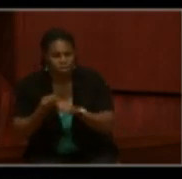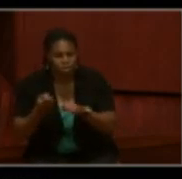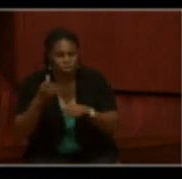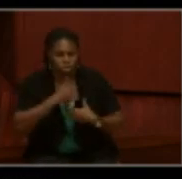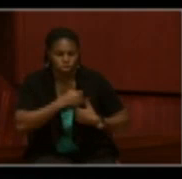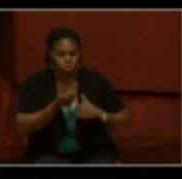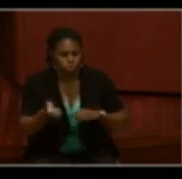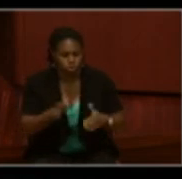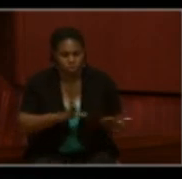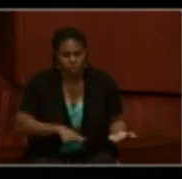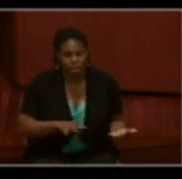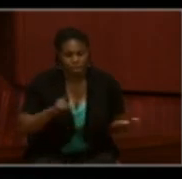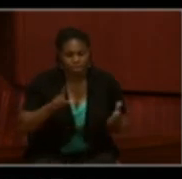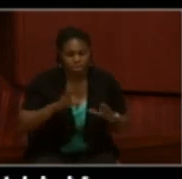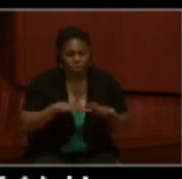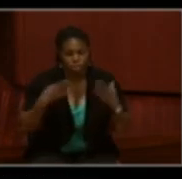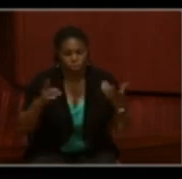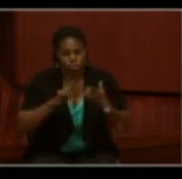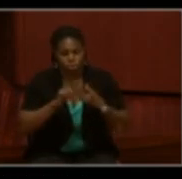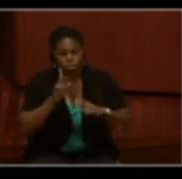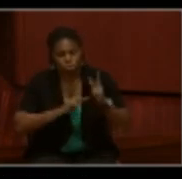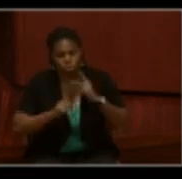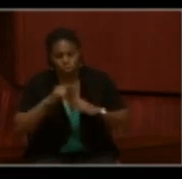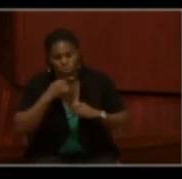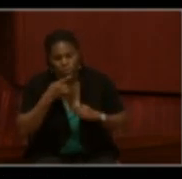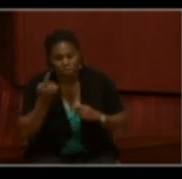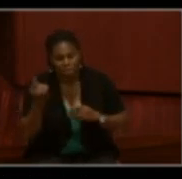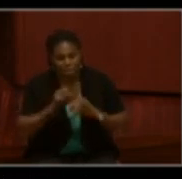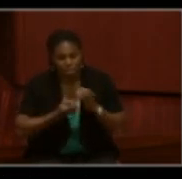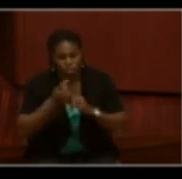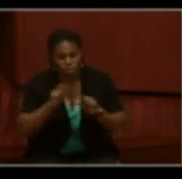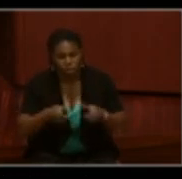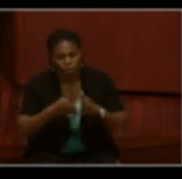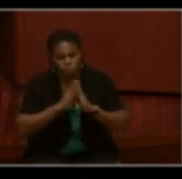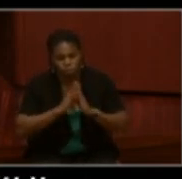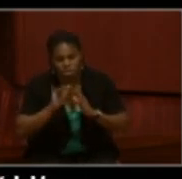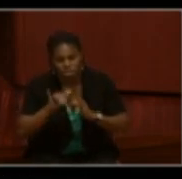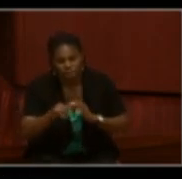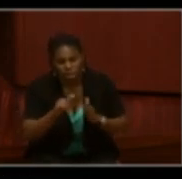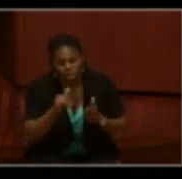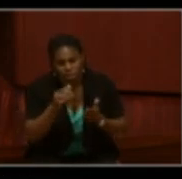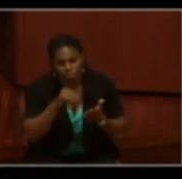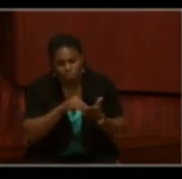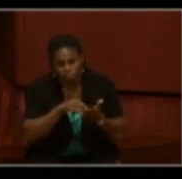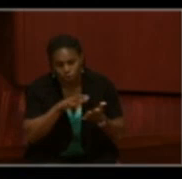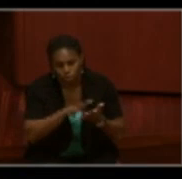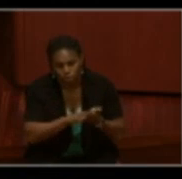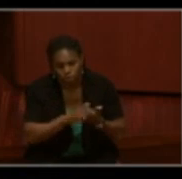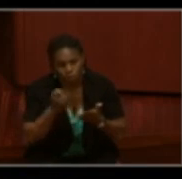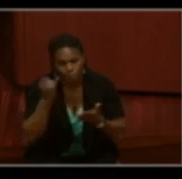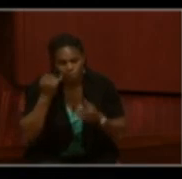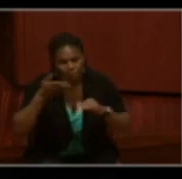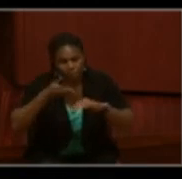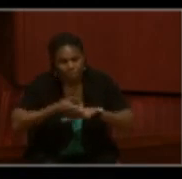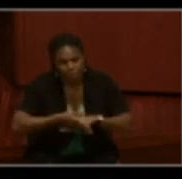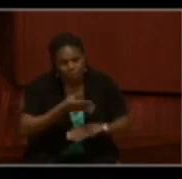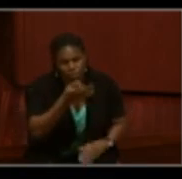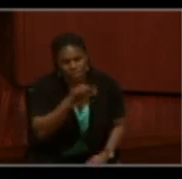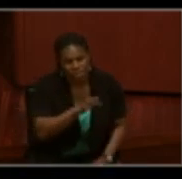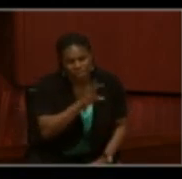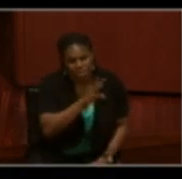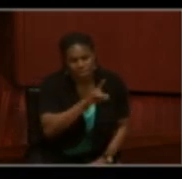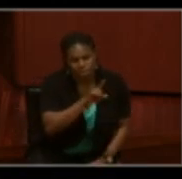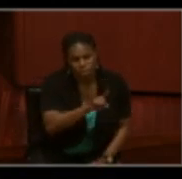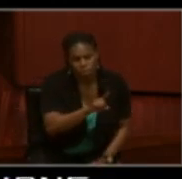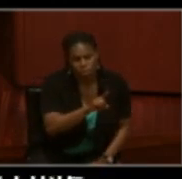record is open to the public and anyone can request that record. If he were deceased after the archival date in 1951, he